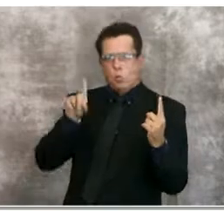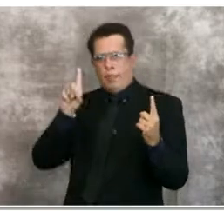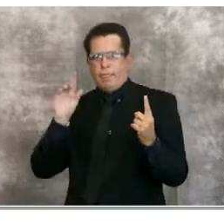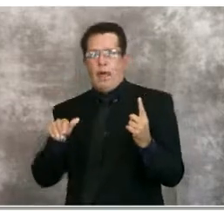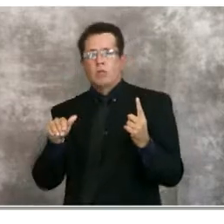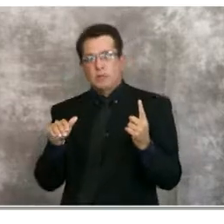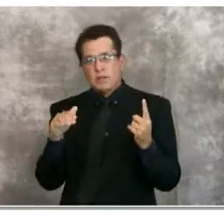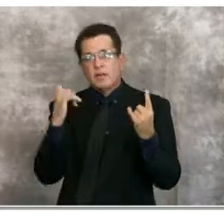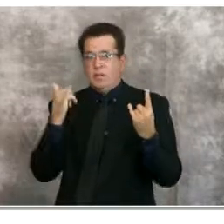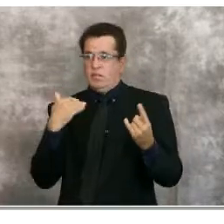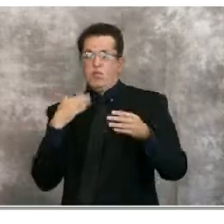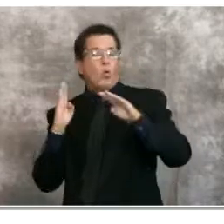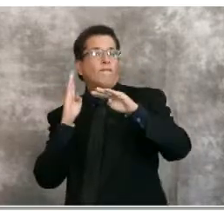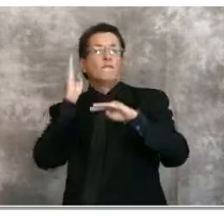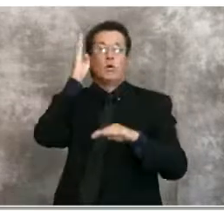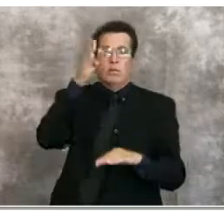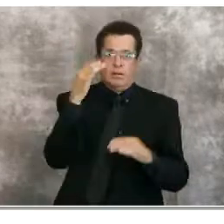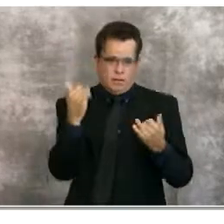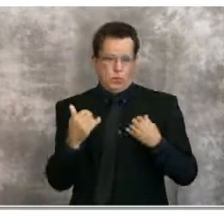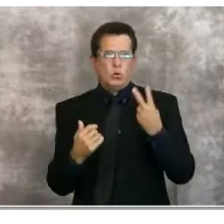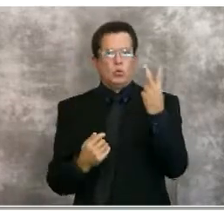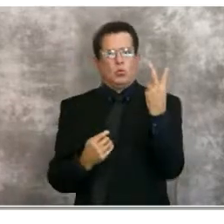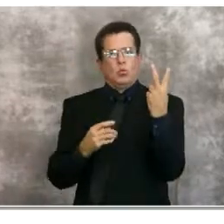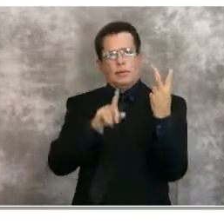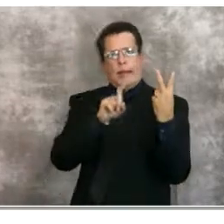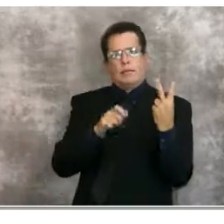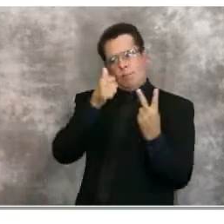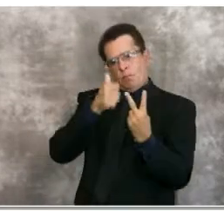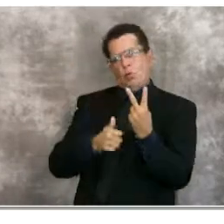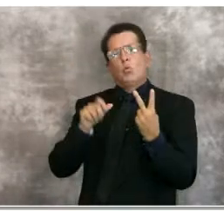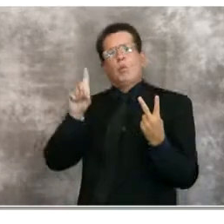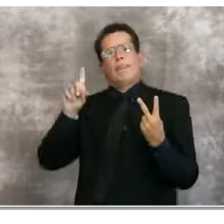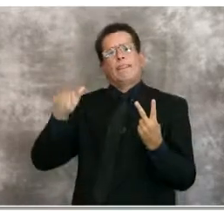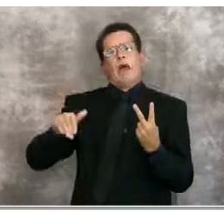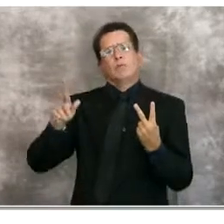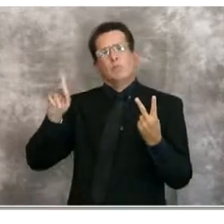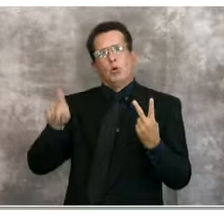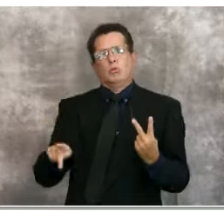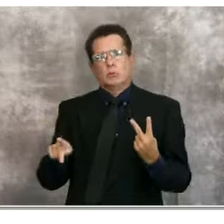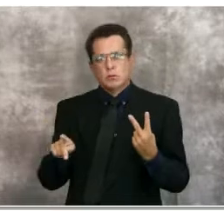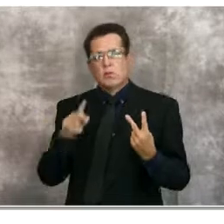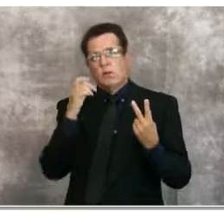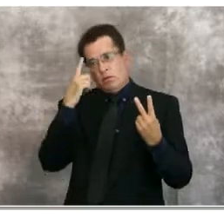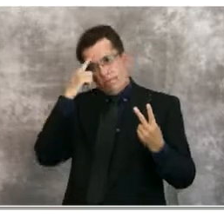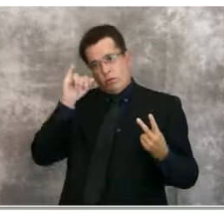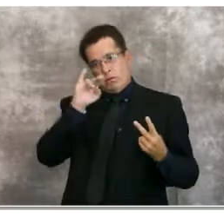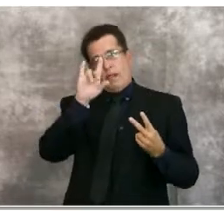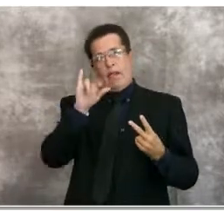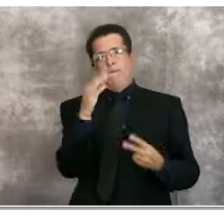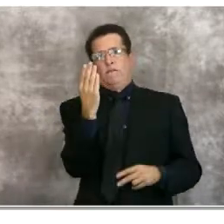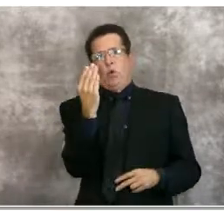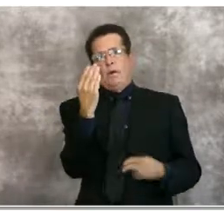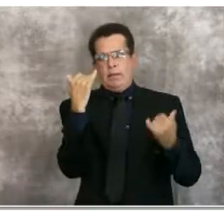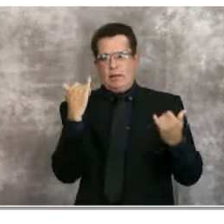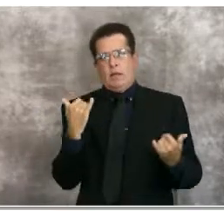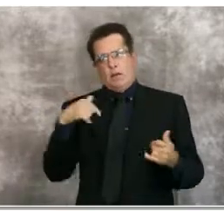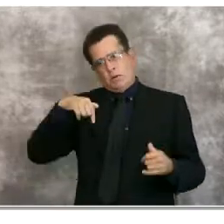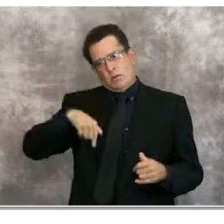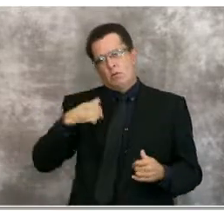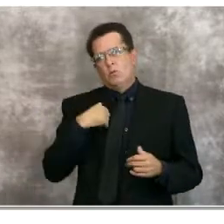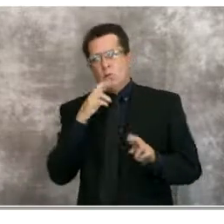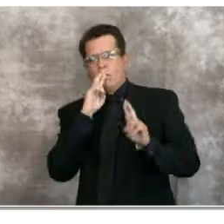the stage three goal of two tests per 1,000 population. So we are, for July 14th, we had